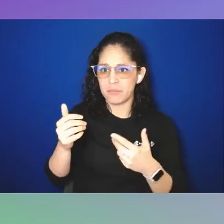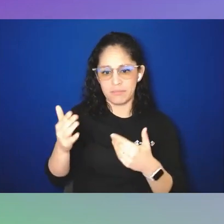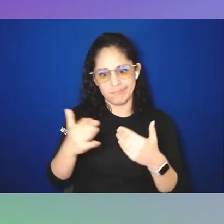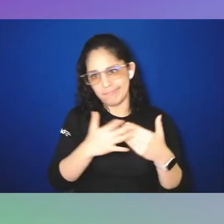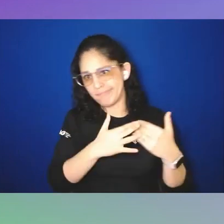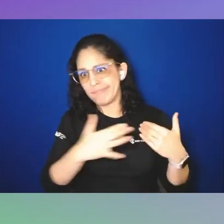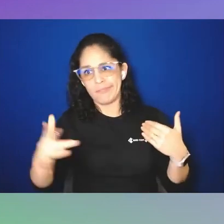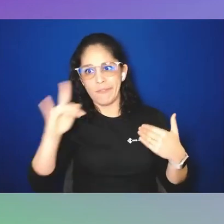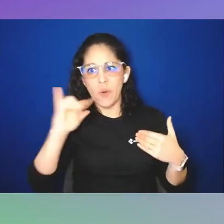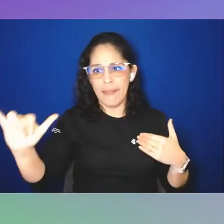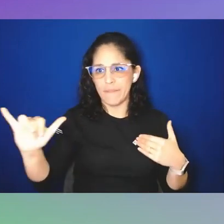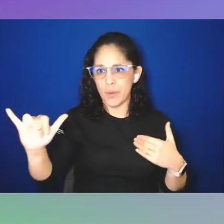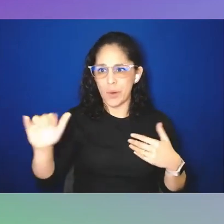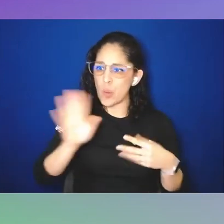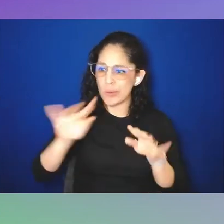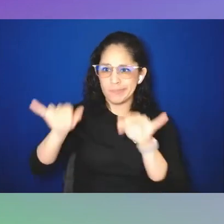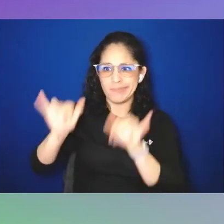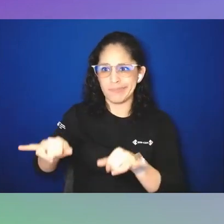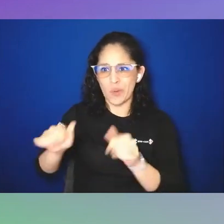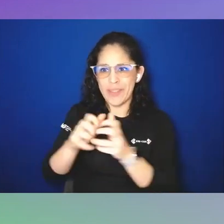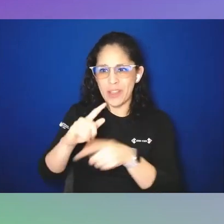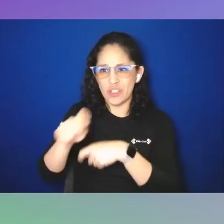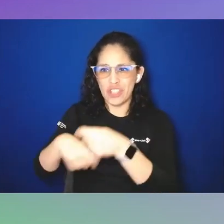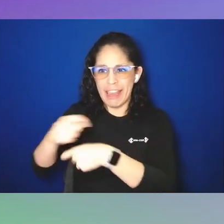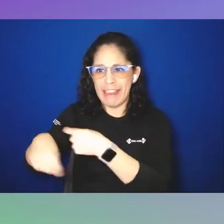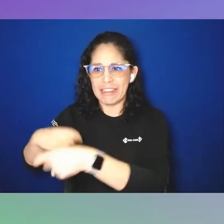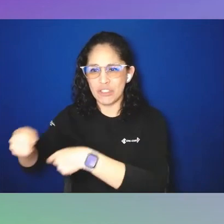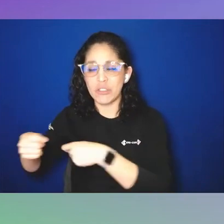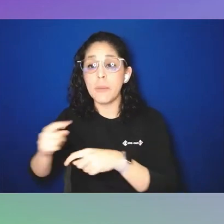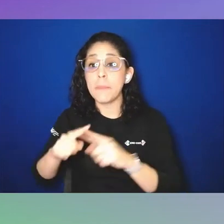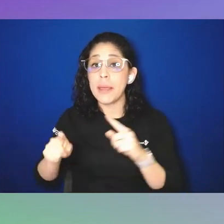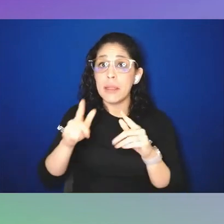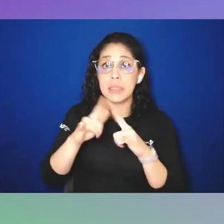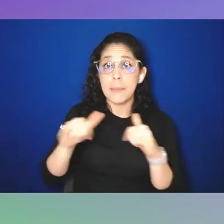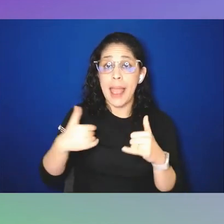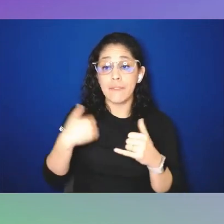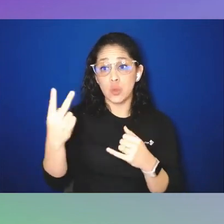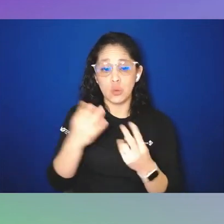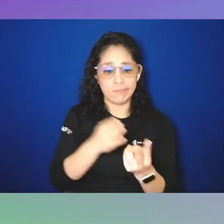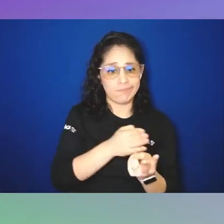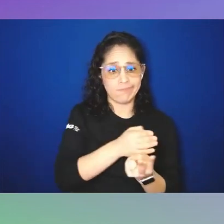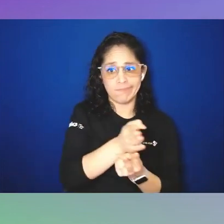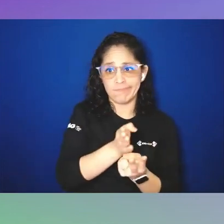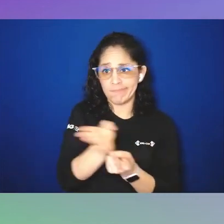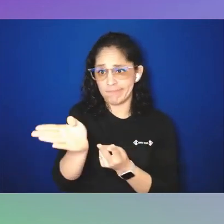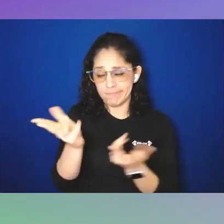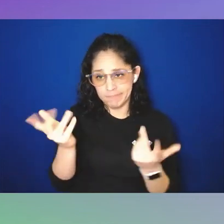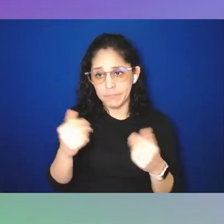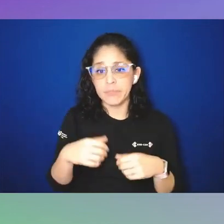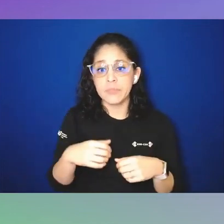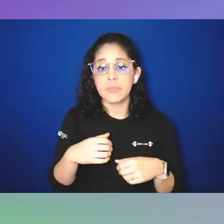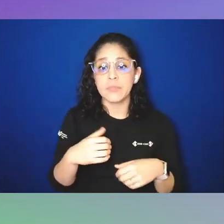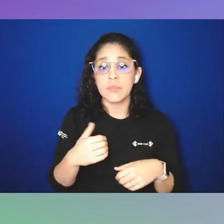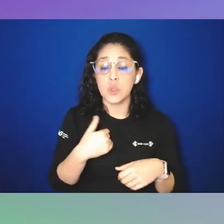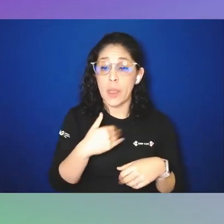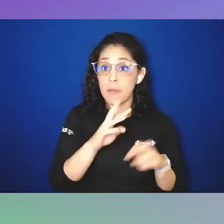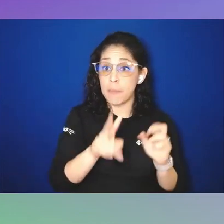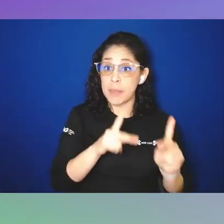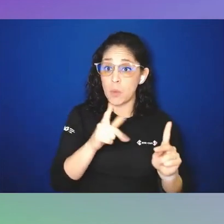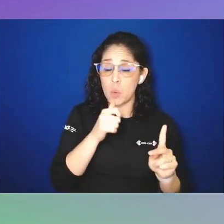But there's also two tracks there as well. There's people who